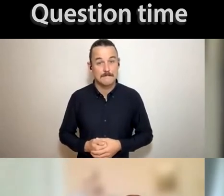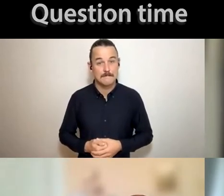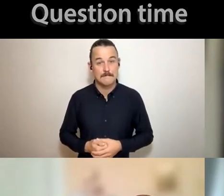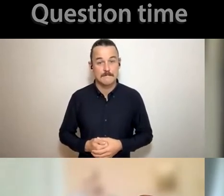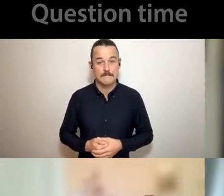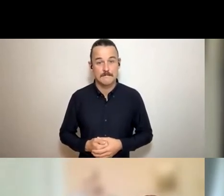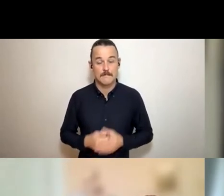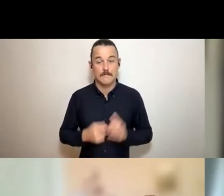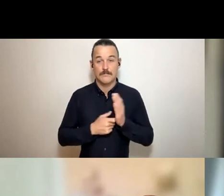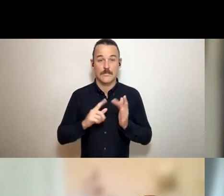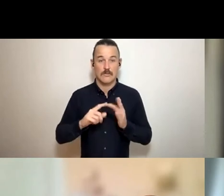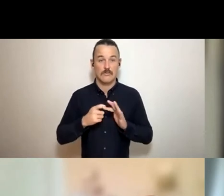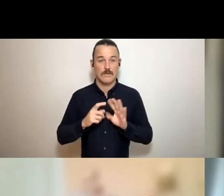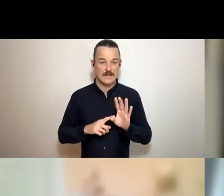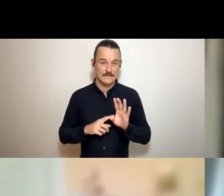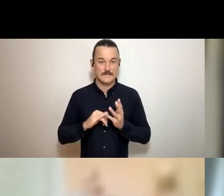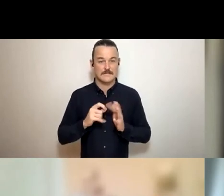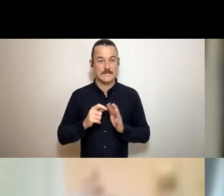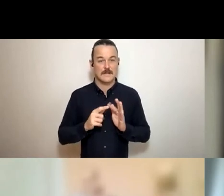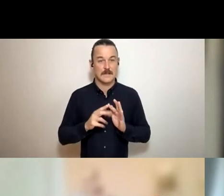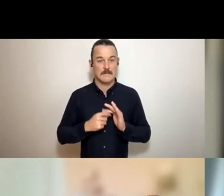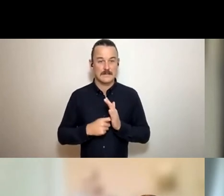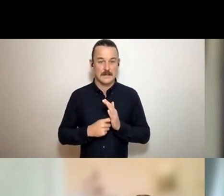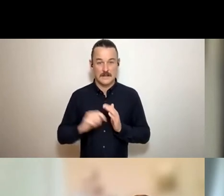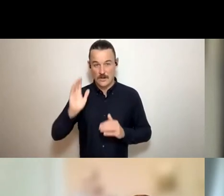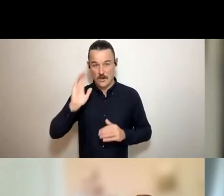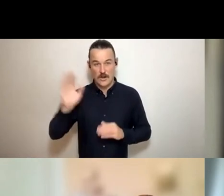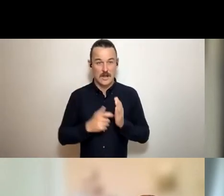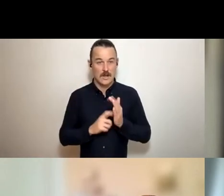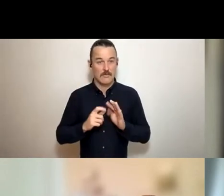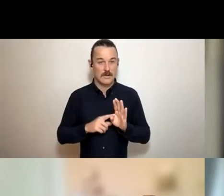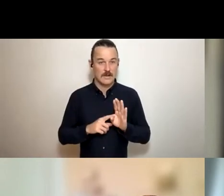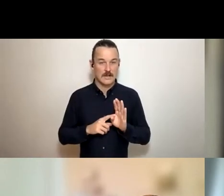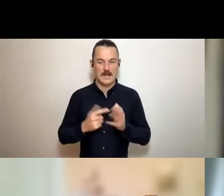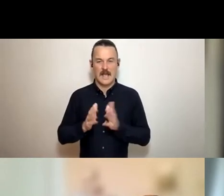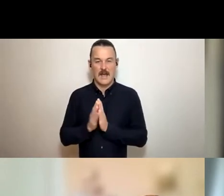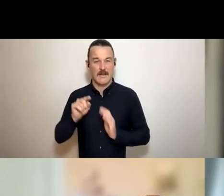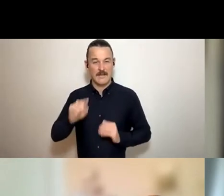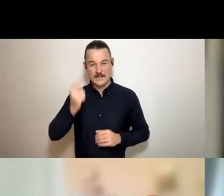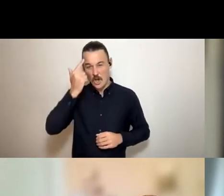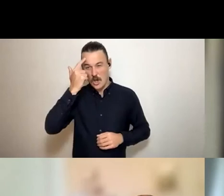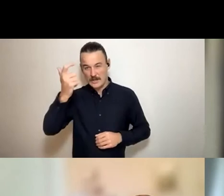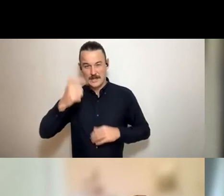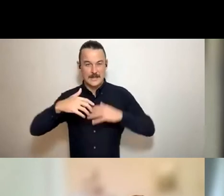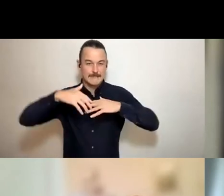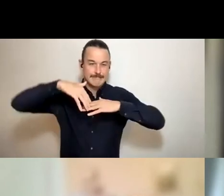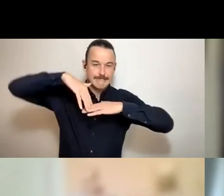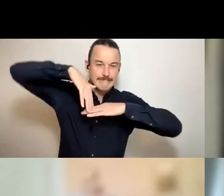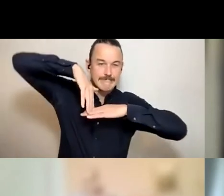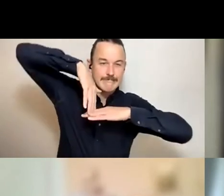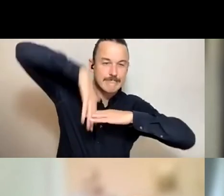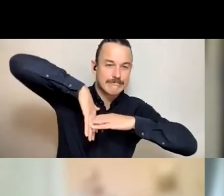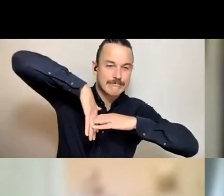Ricky, Ricky Spencer. Hello, Ricky. Um, how can we embed these ideas in special school settings? Oh,